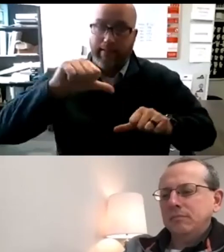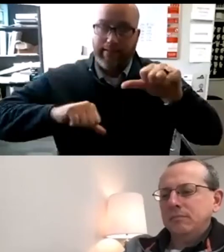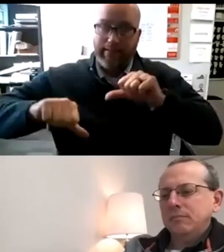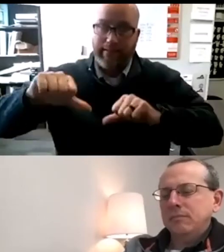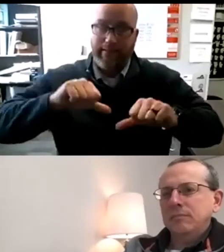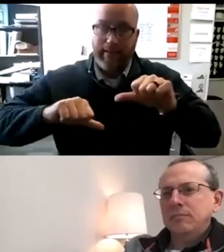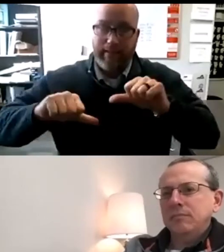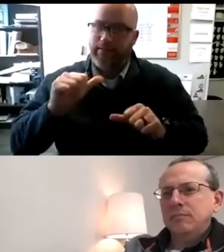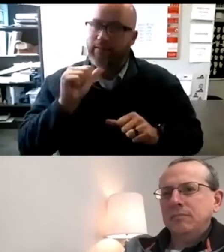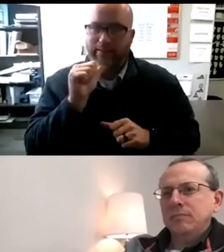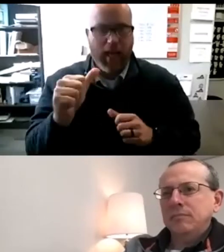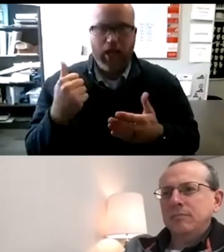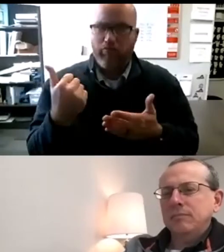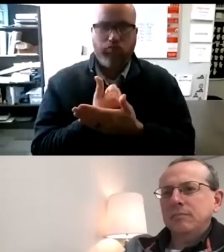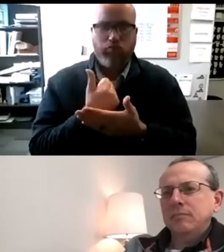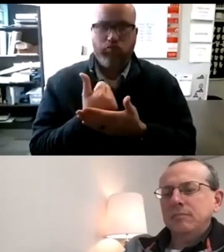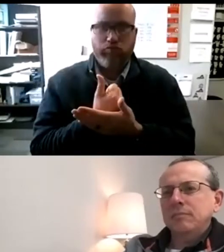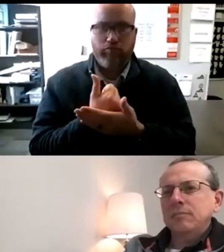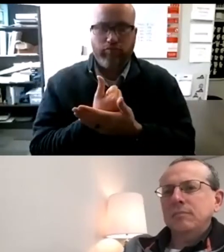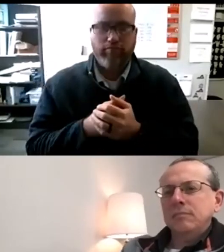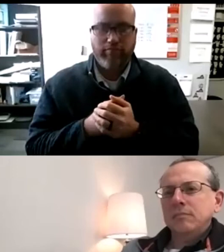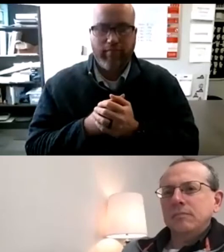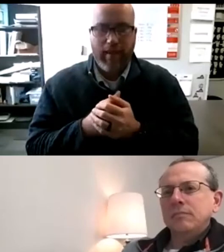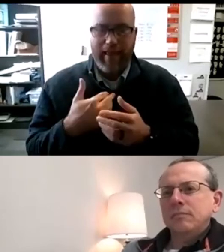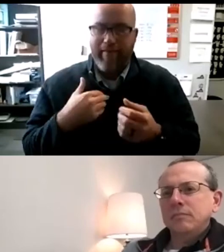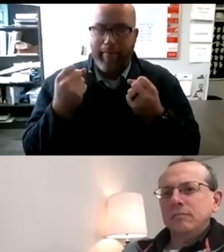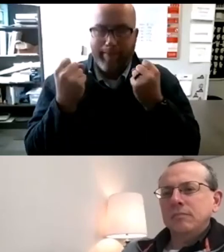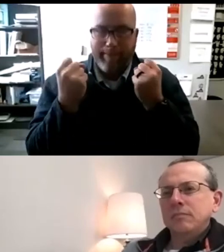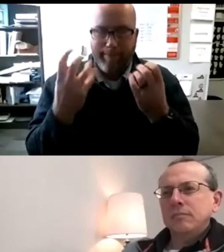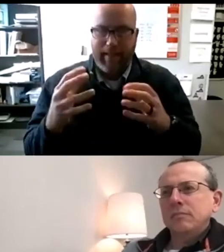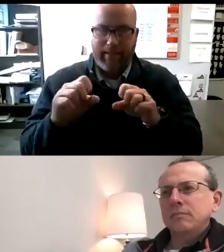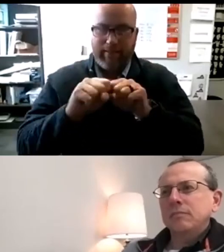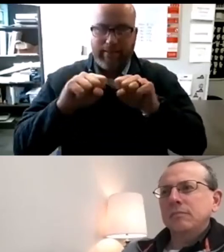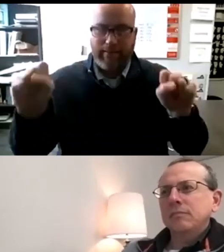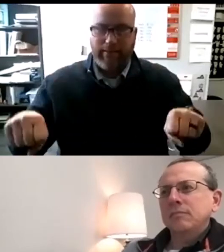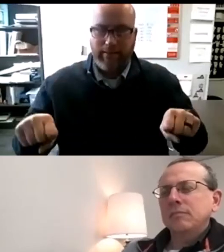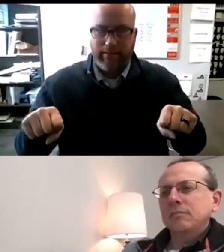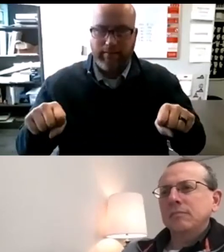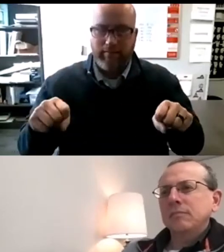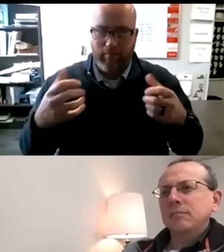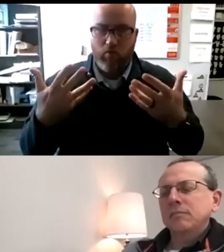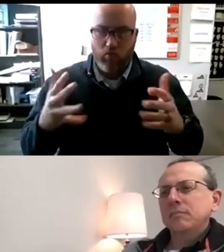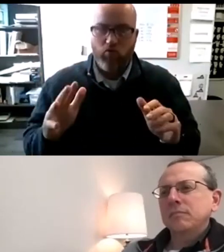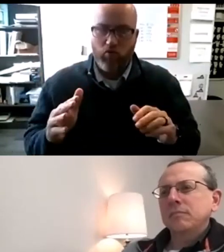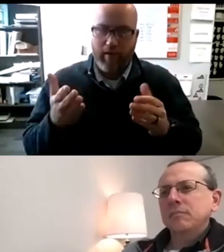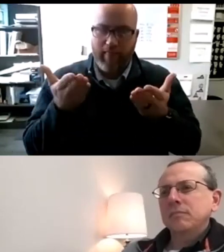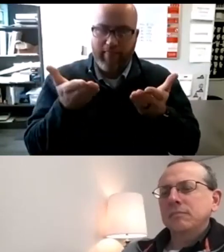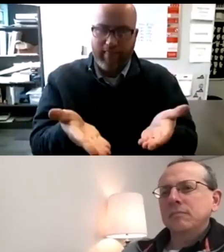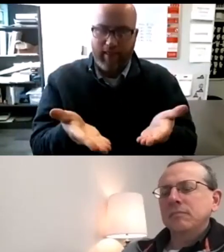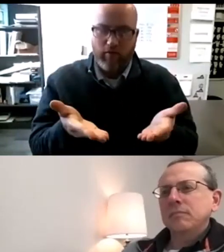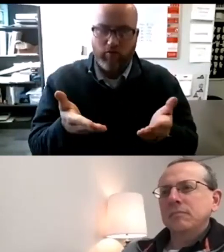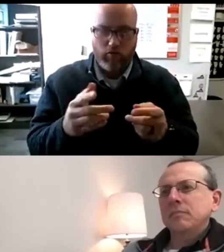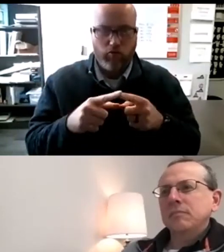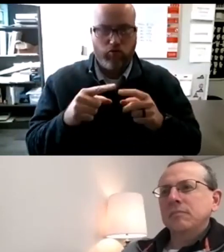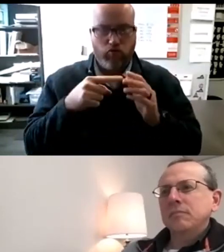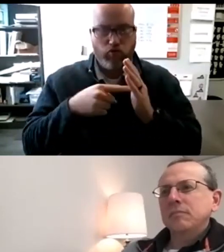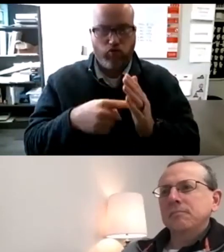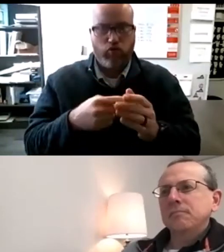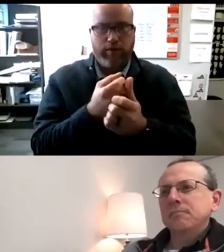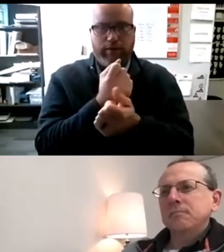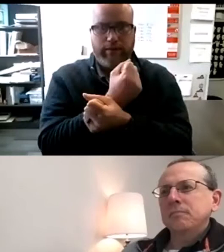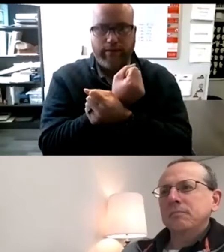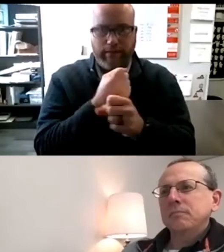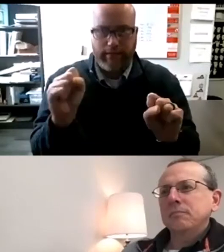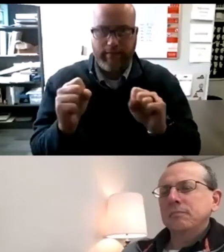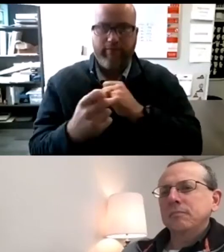is not. Furthermore, we have so many systems in place to continue to monitor the safety and the effectiveness of the vaccine as it